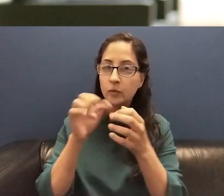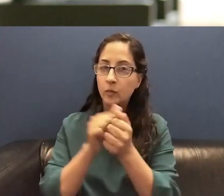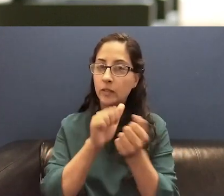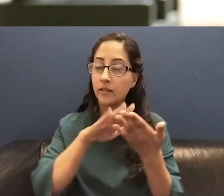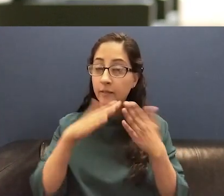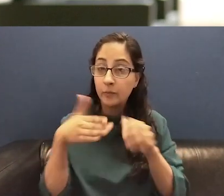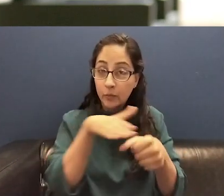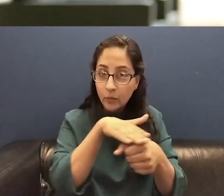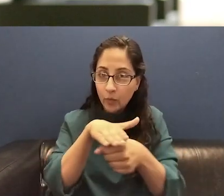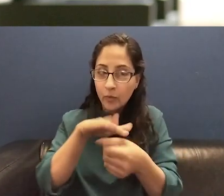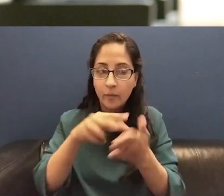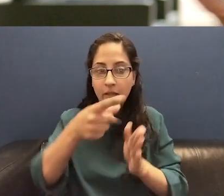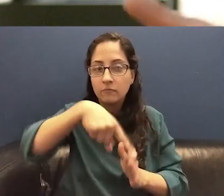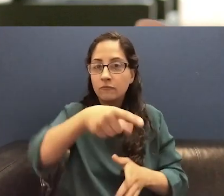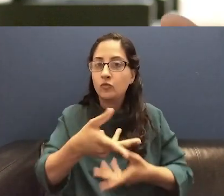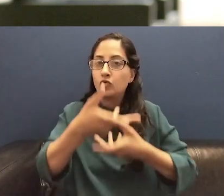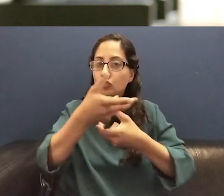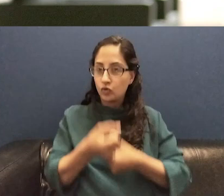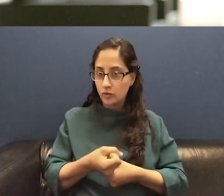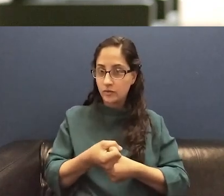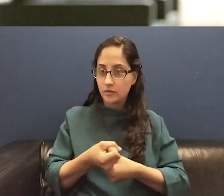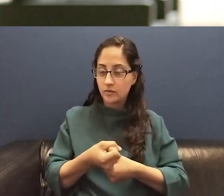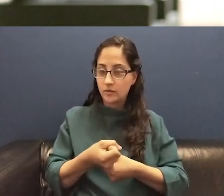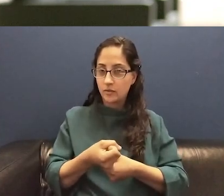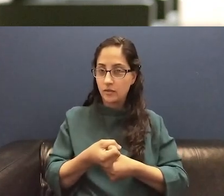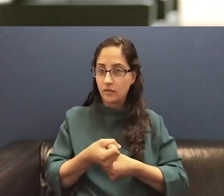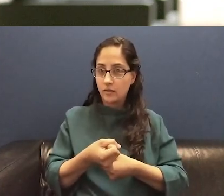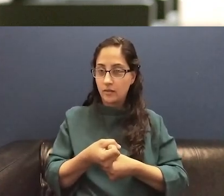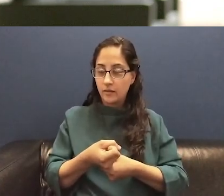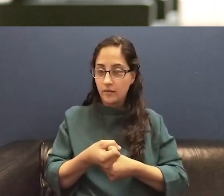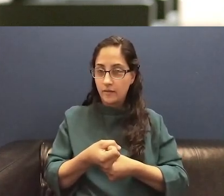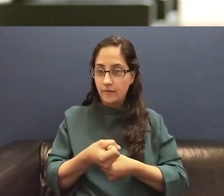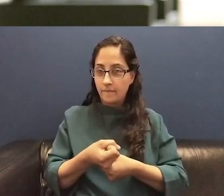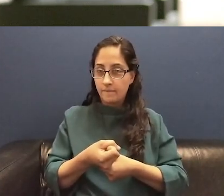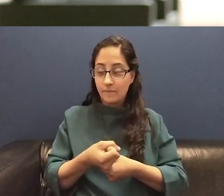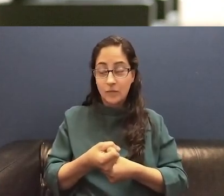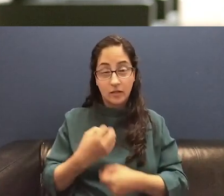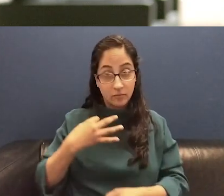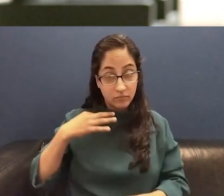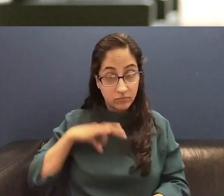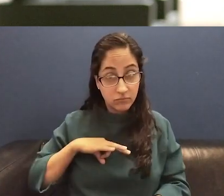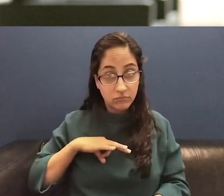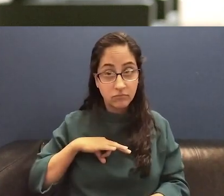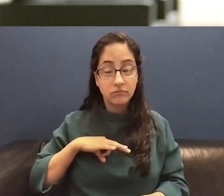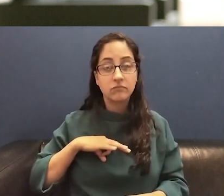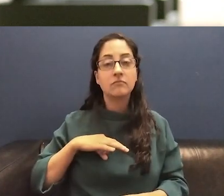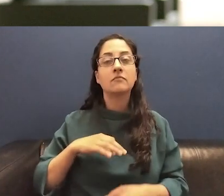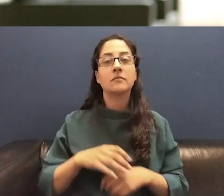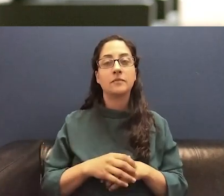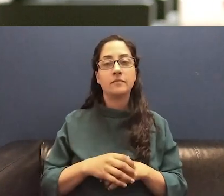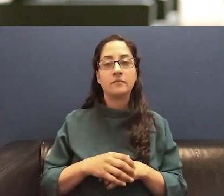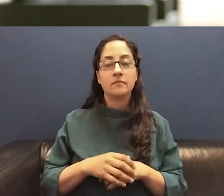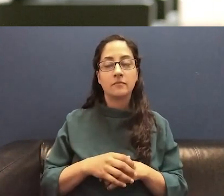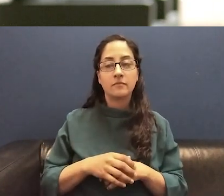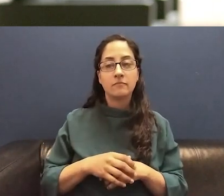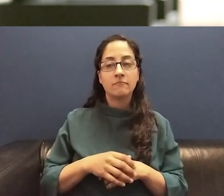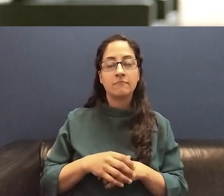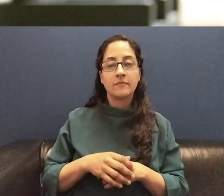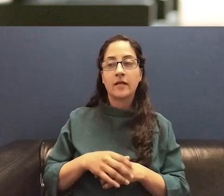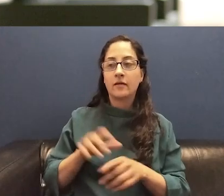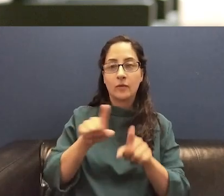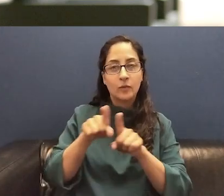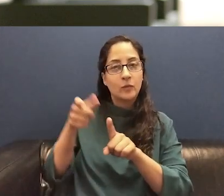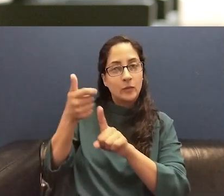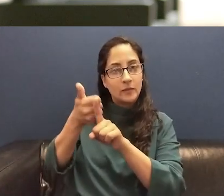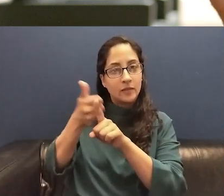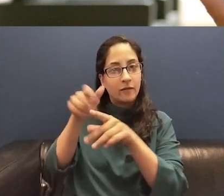is such an important part of our ability to operate in the current circumstance. And then to hear